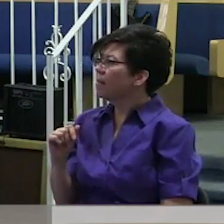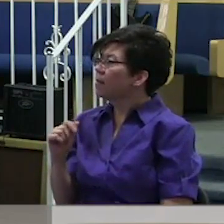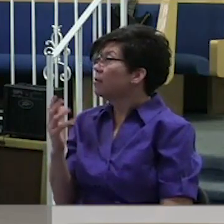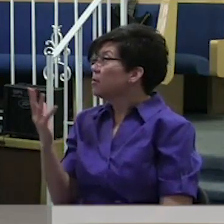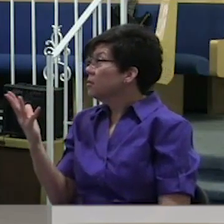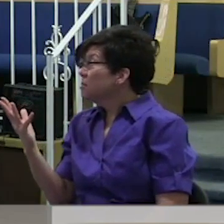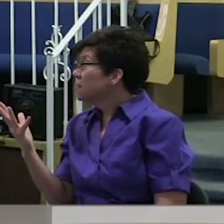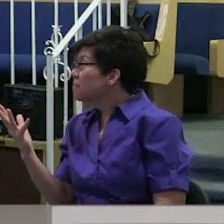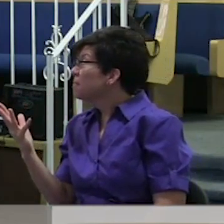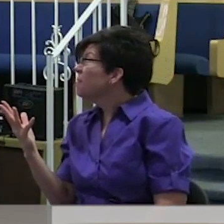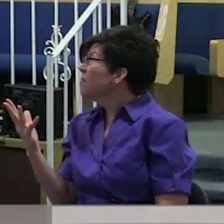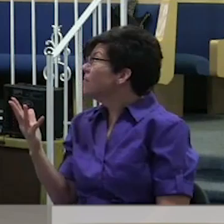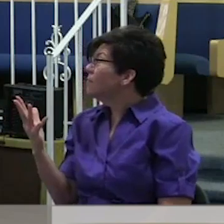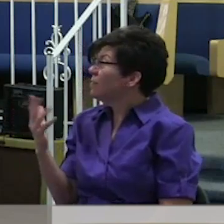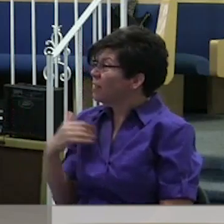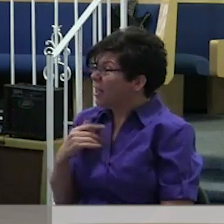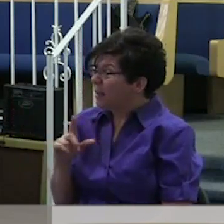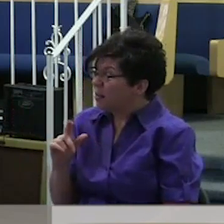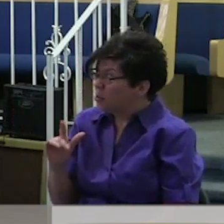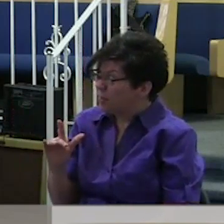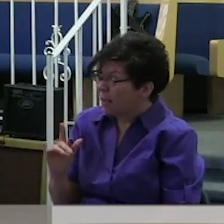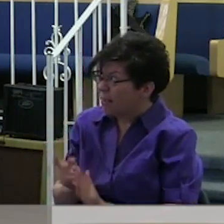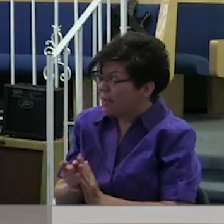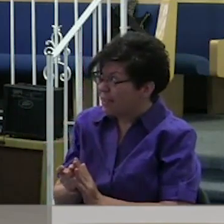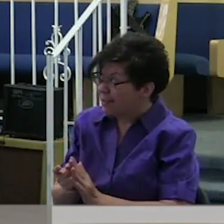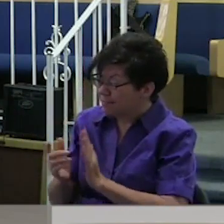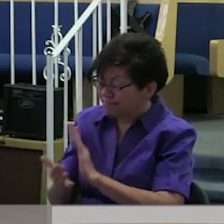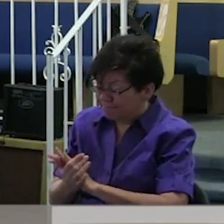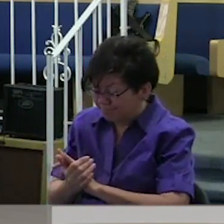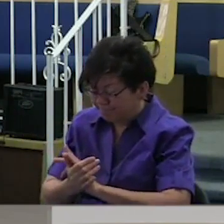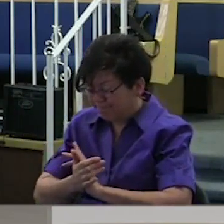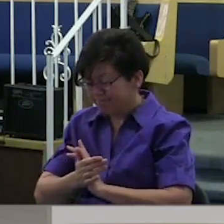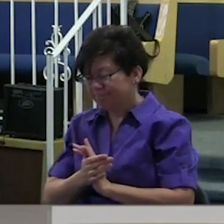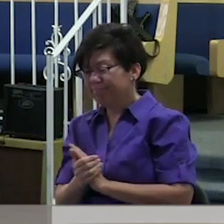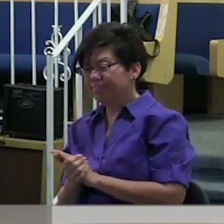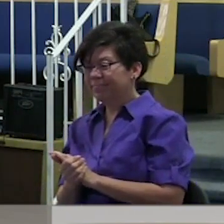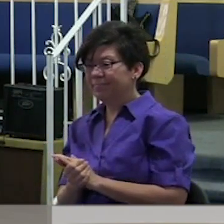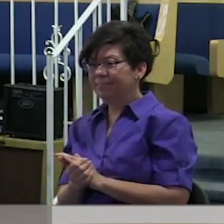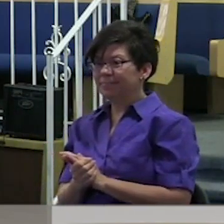considering I only got 25 minutes.